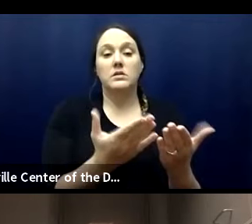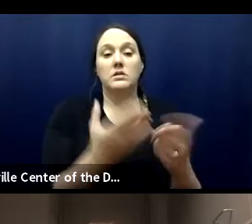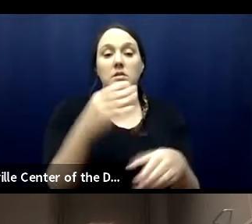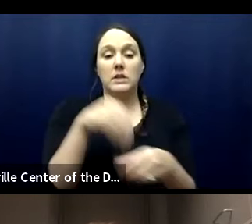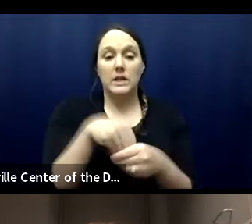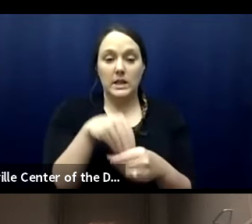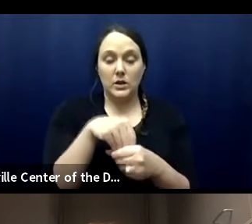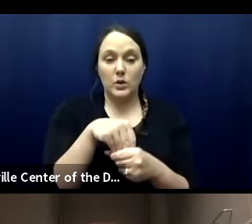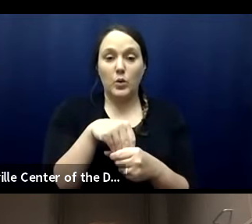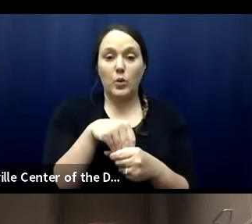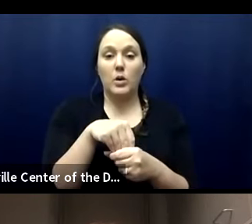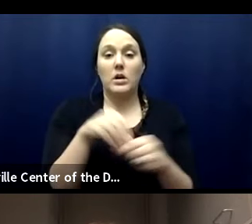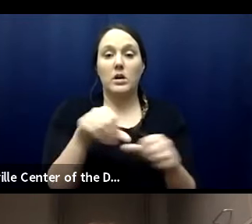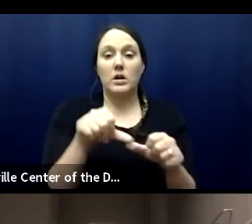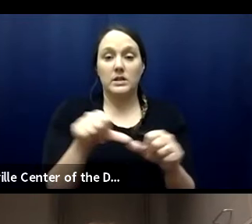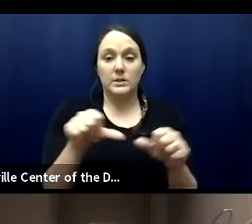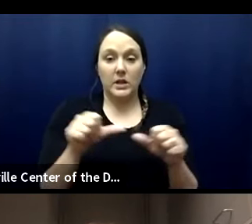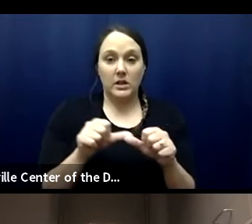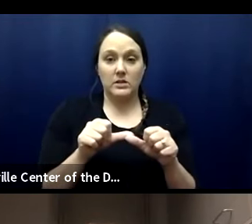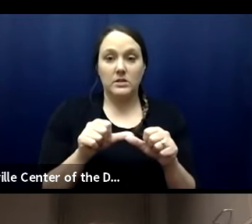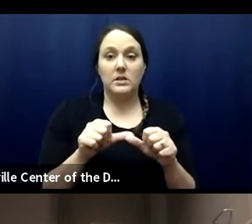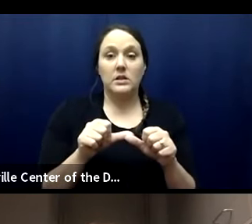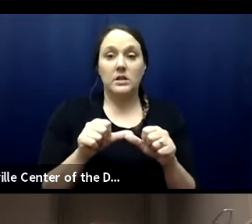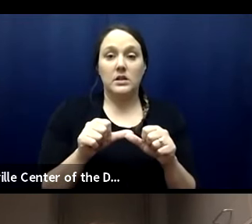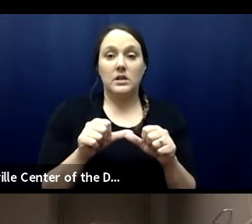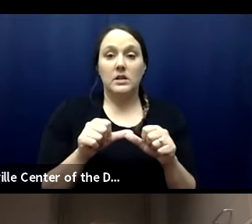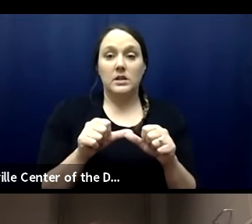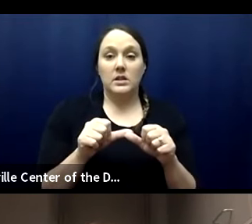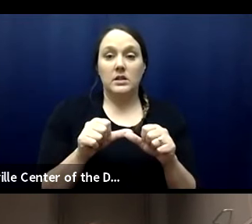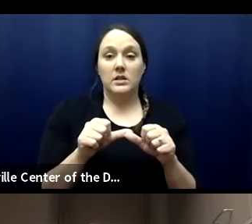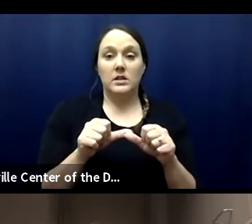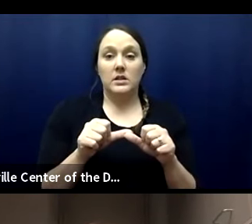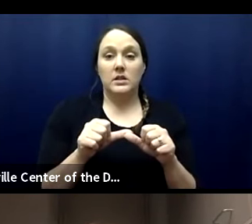indoor spaces of